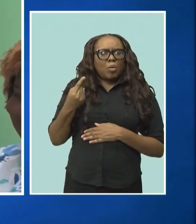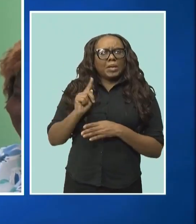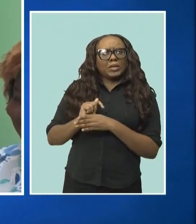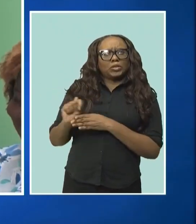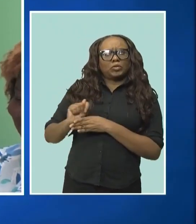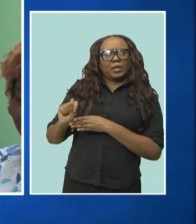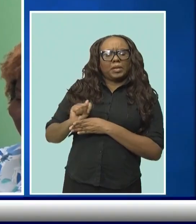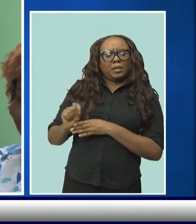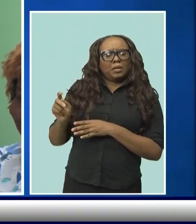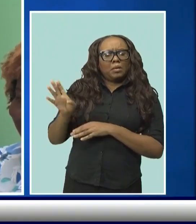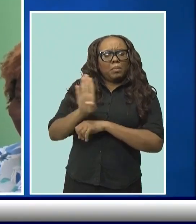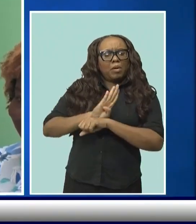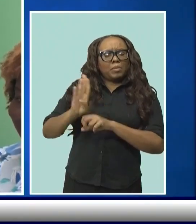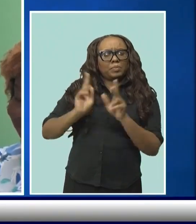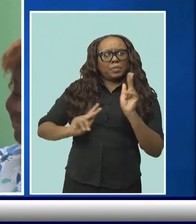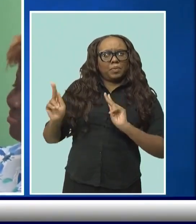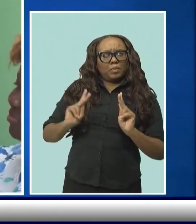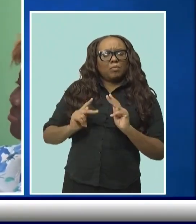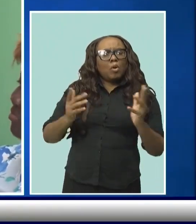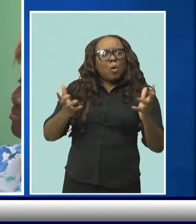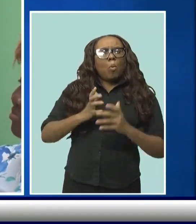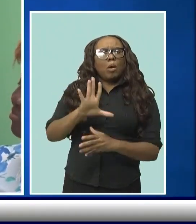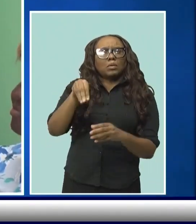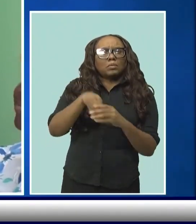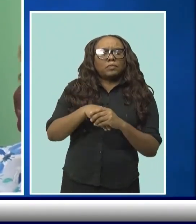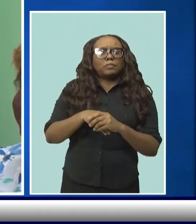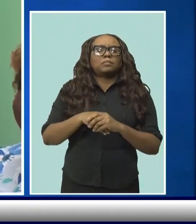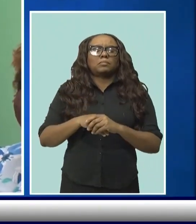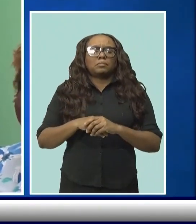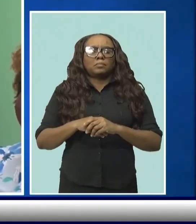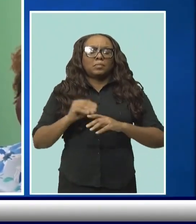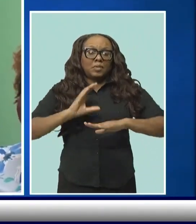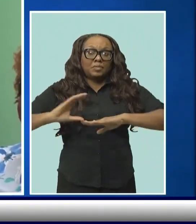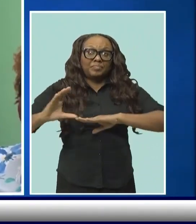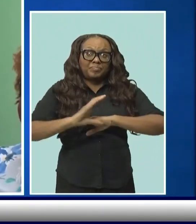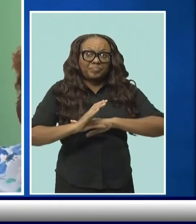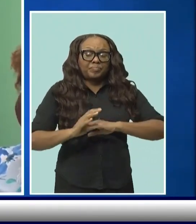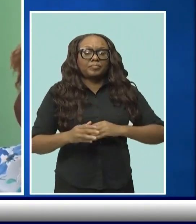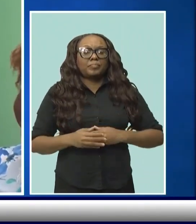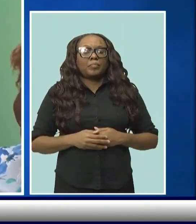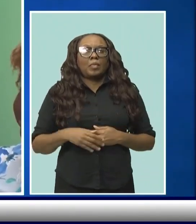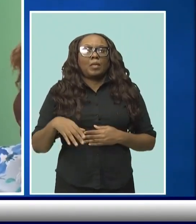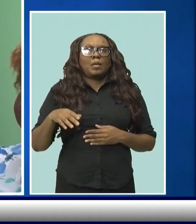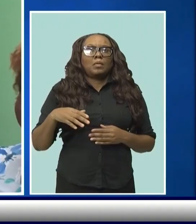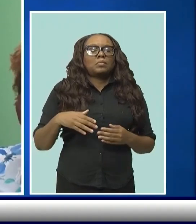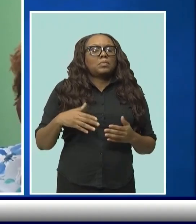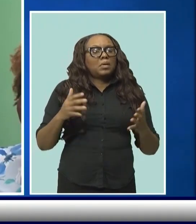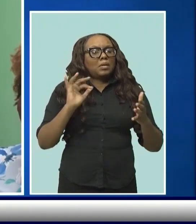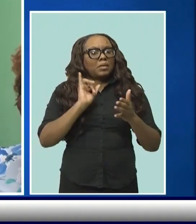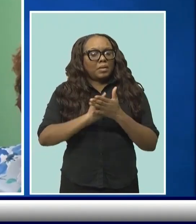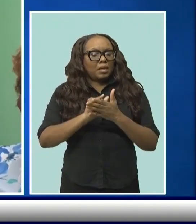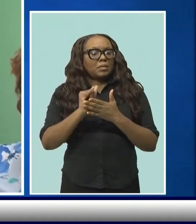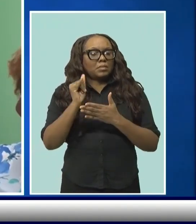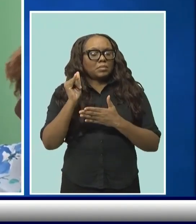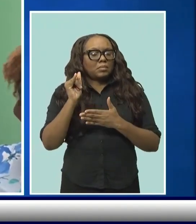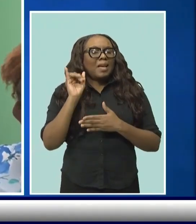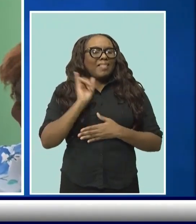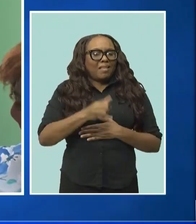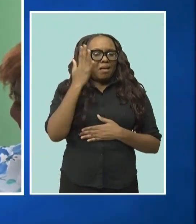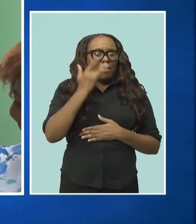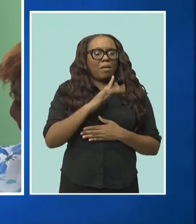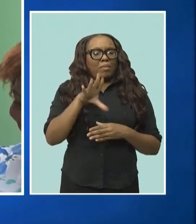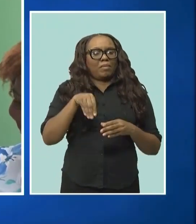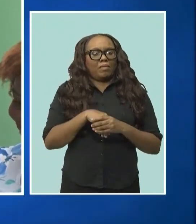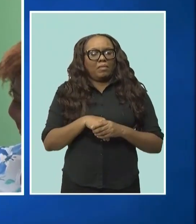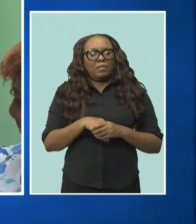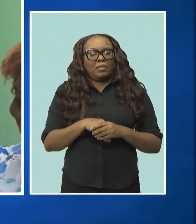we want to deal with the region, and that's why we have involved TVET Council, who does what we call the Caribbean Vocational Training Certificate, which